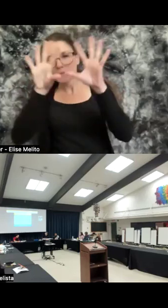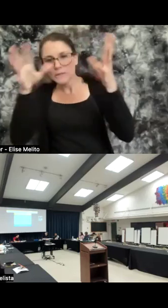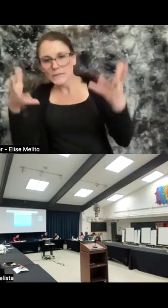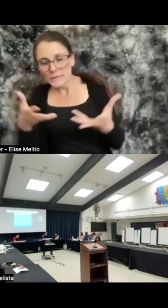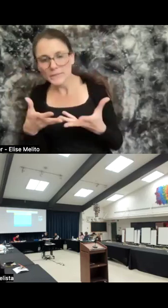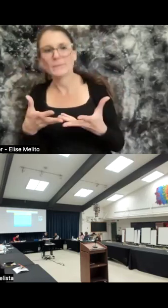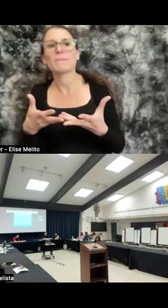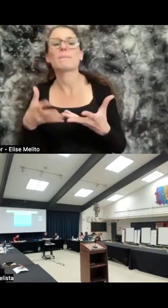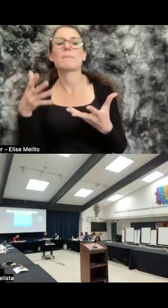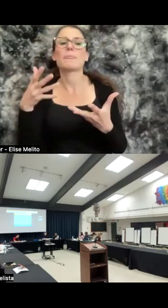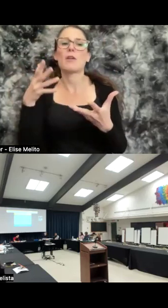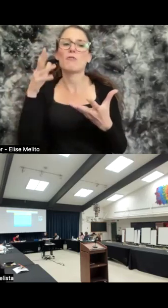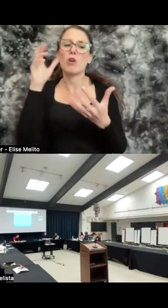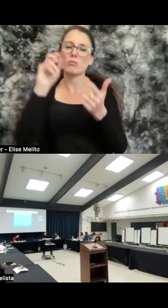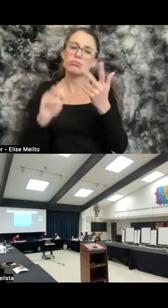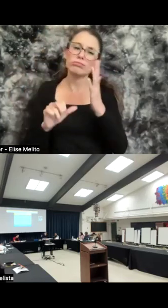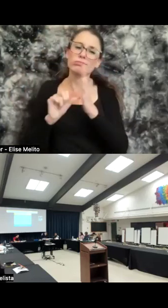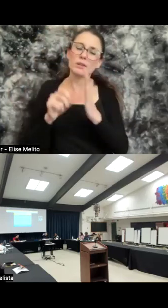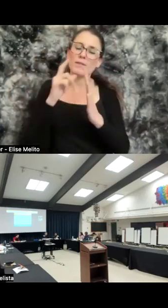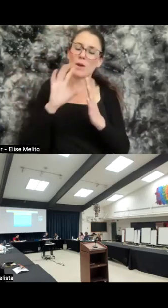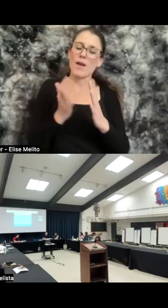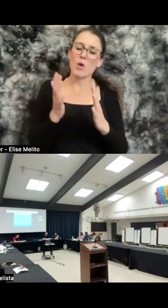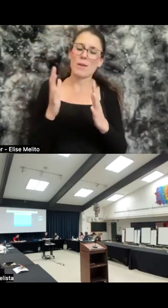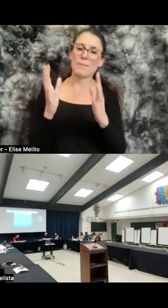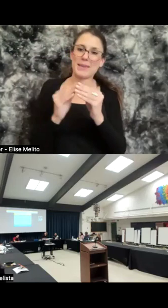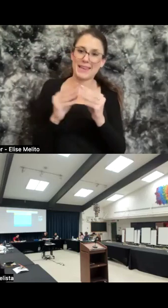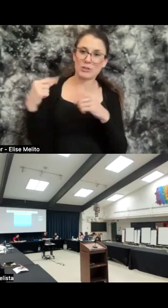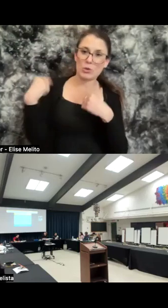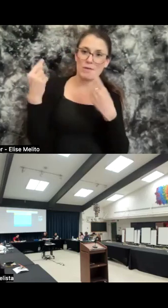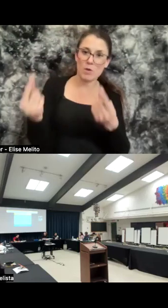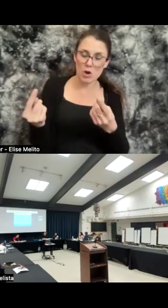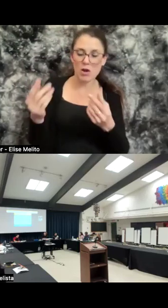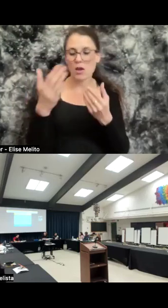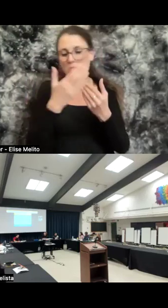meeting so far and where we are heading.